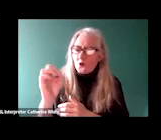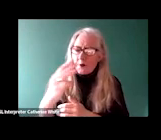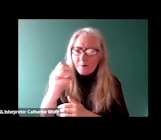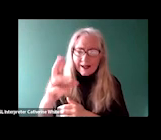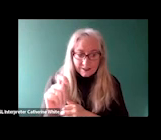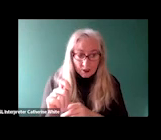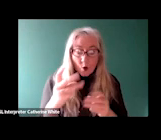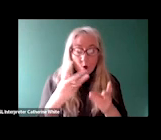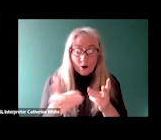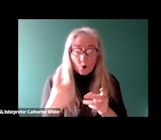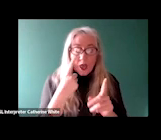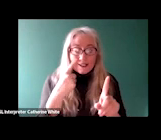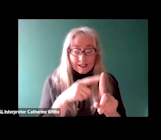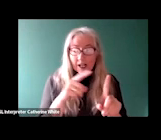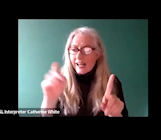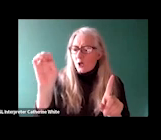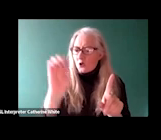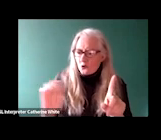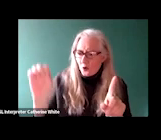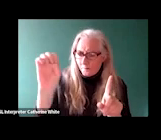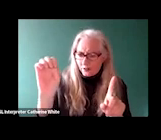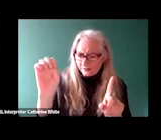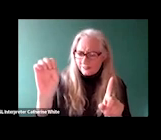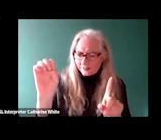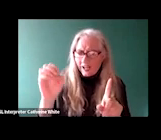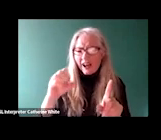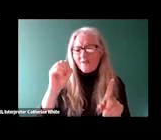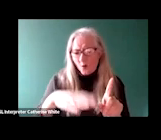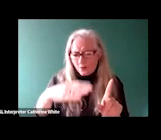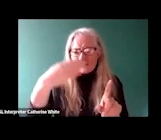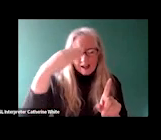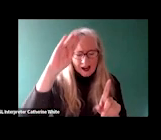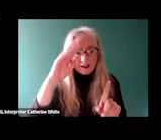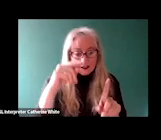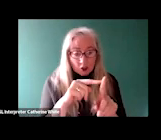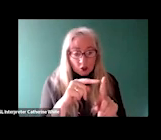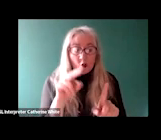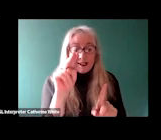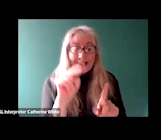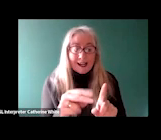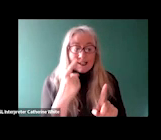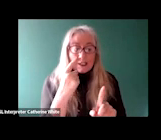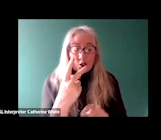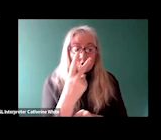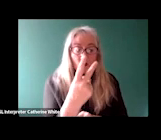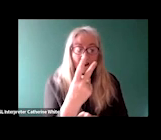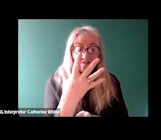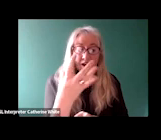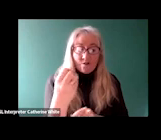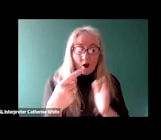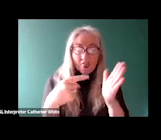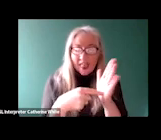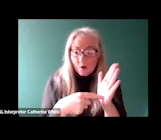of procurement in European context, and obviously in Ireland also, we see that there's 250,000